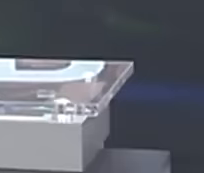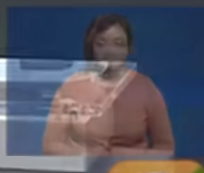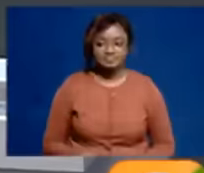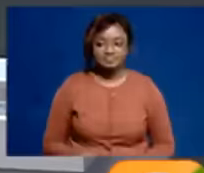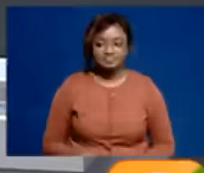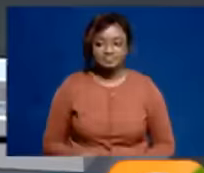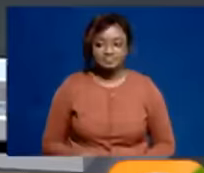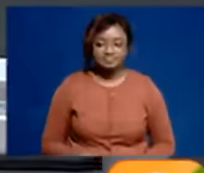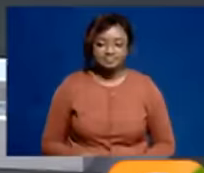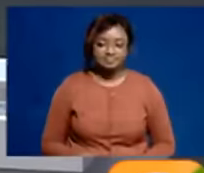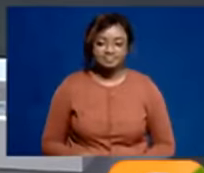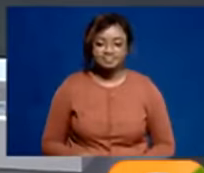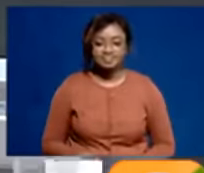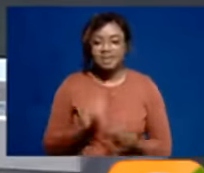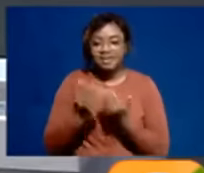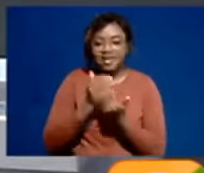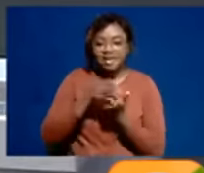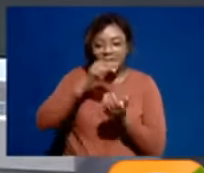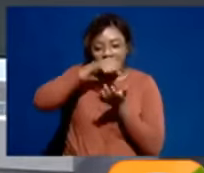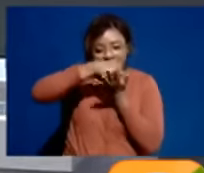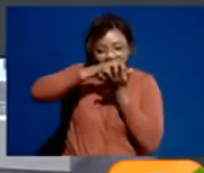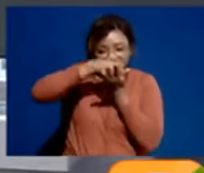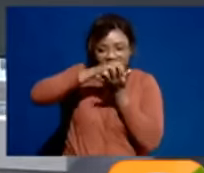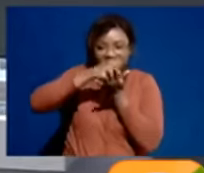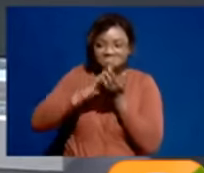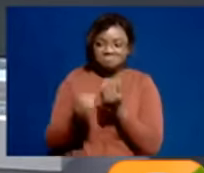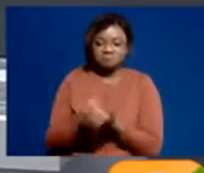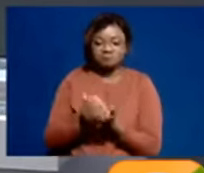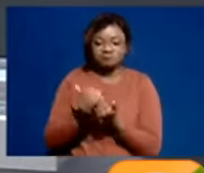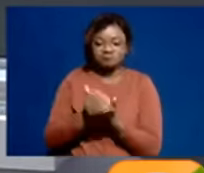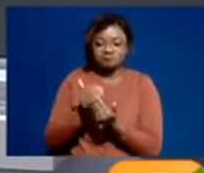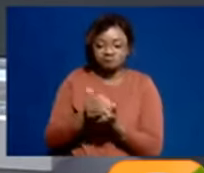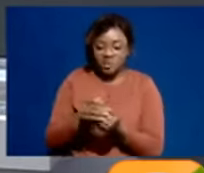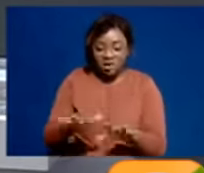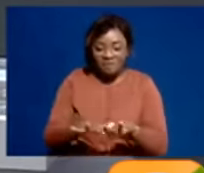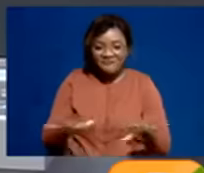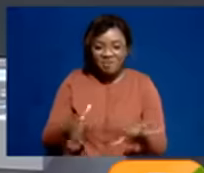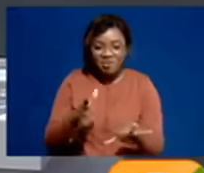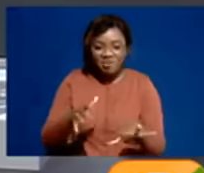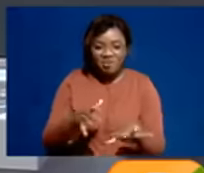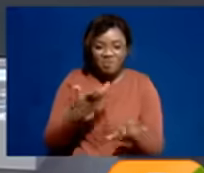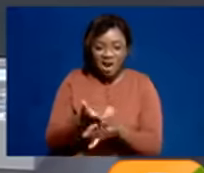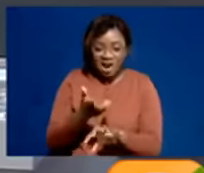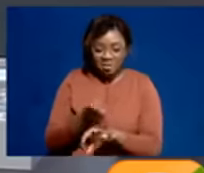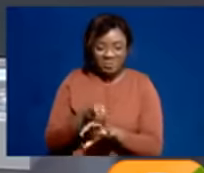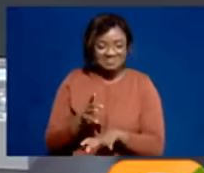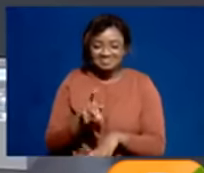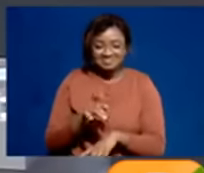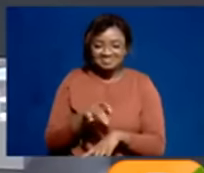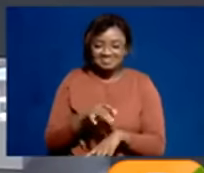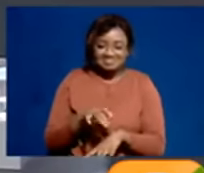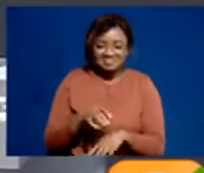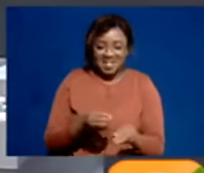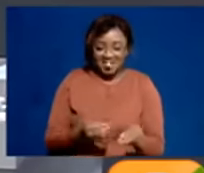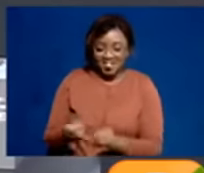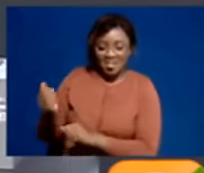Now, the practice of rearing pigs on concrete floors is quickly fading as farmers adopt innovative solutions to get